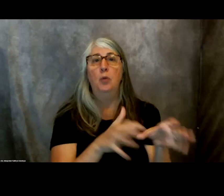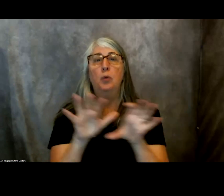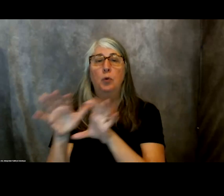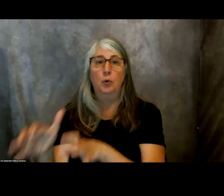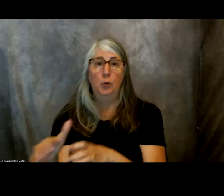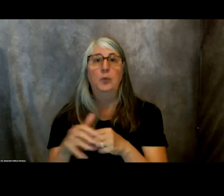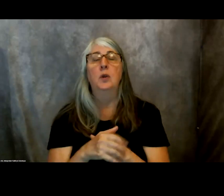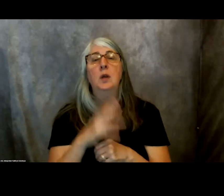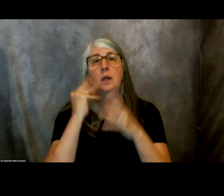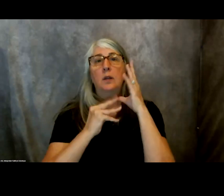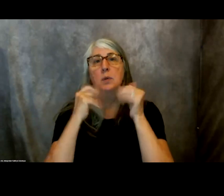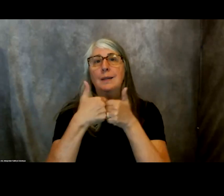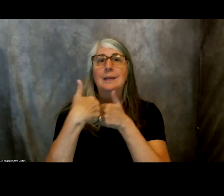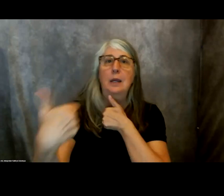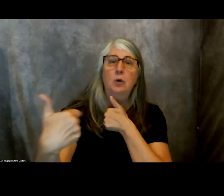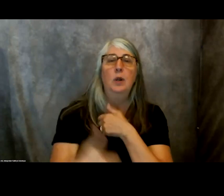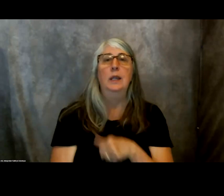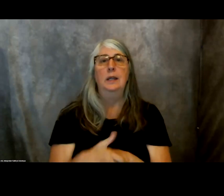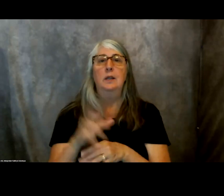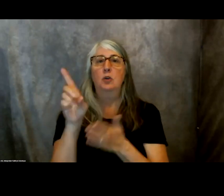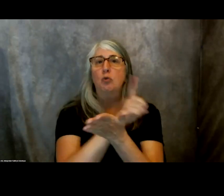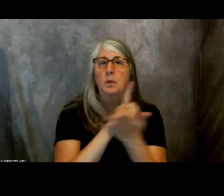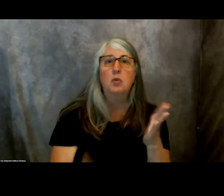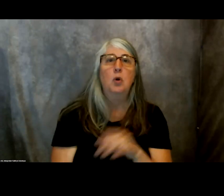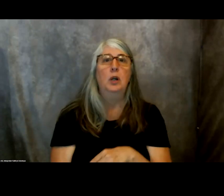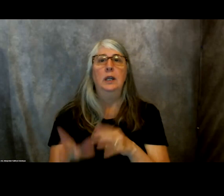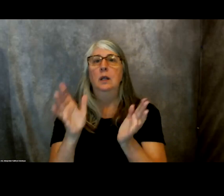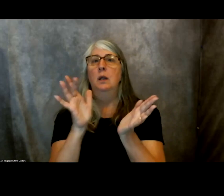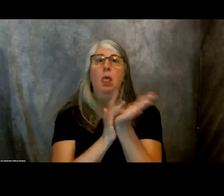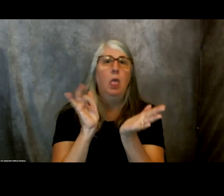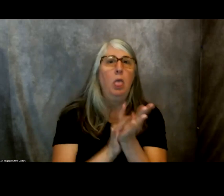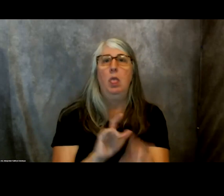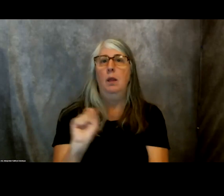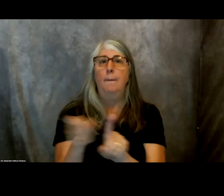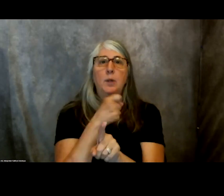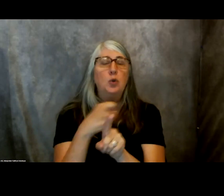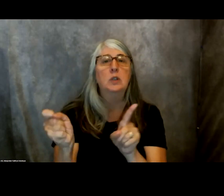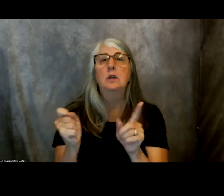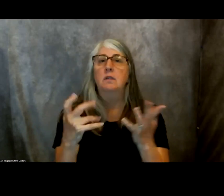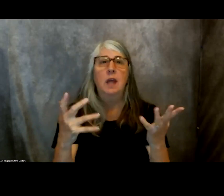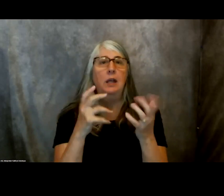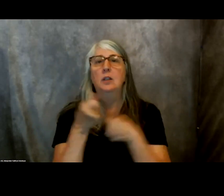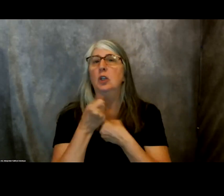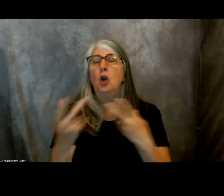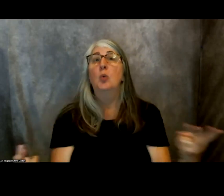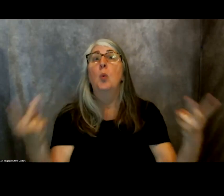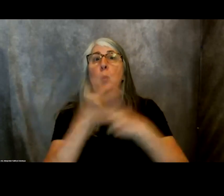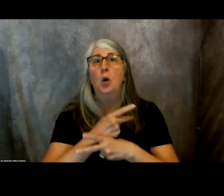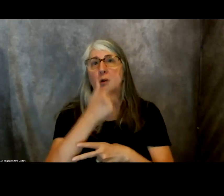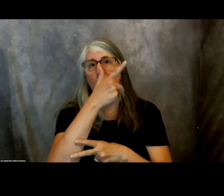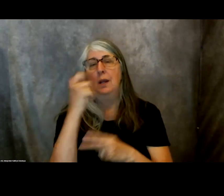segregated, discriminatory, and abusive treatment and hopelessness, often exacerbated by the disproportionate impact of social determinants of